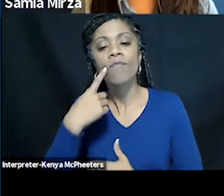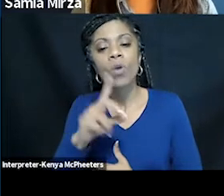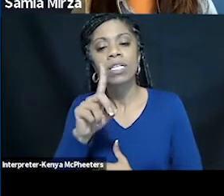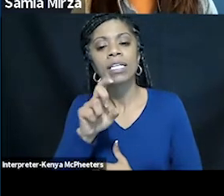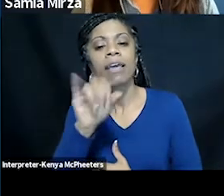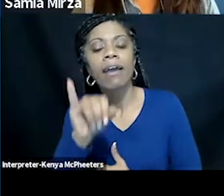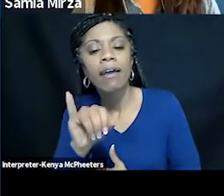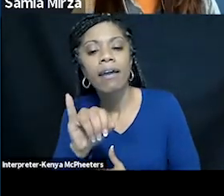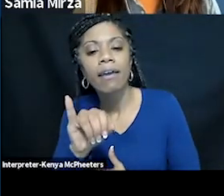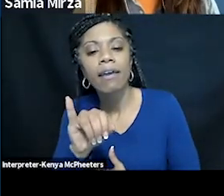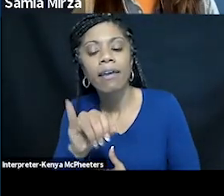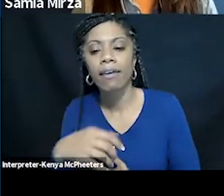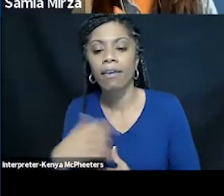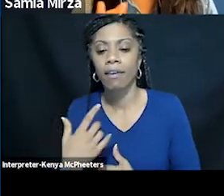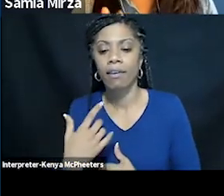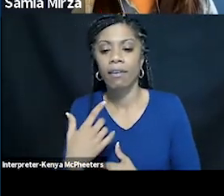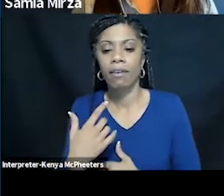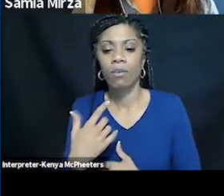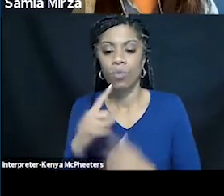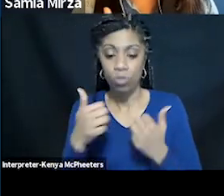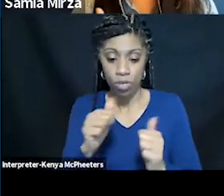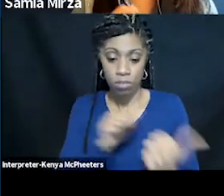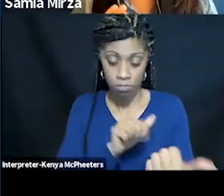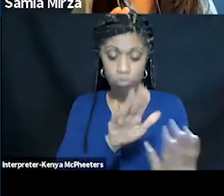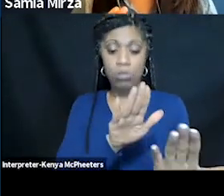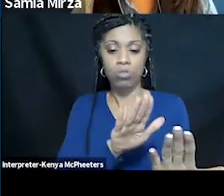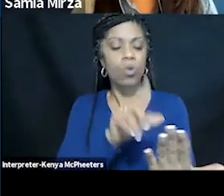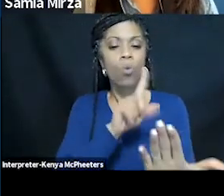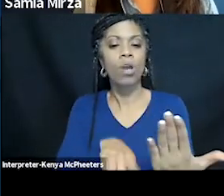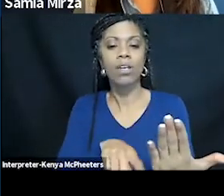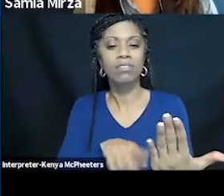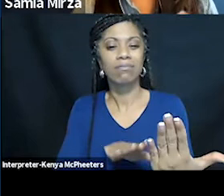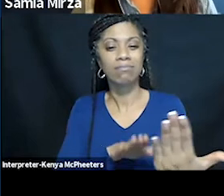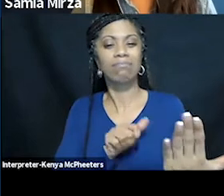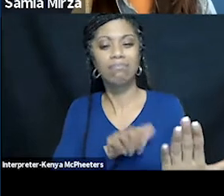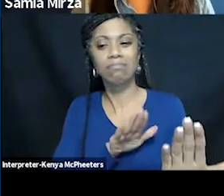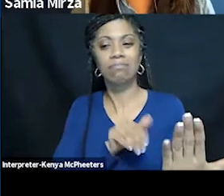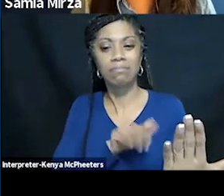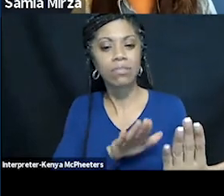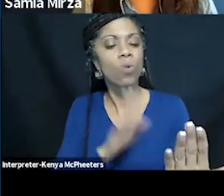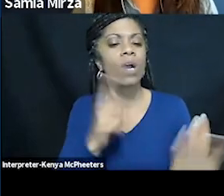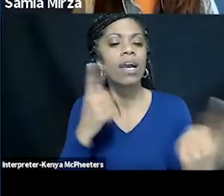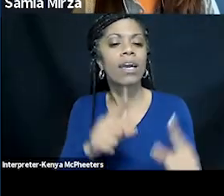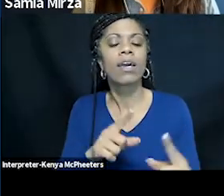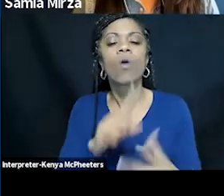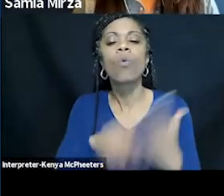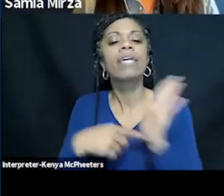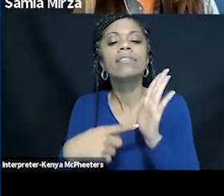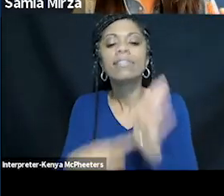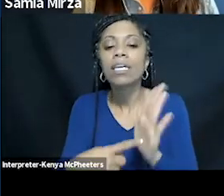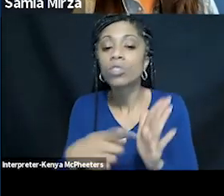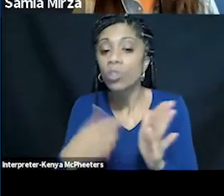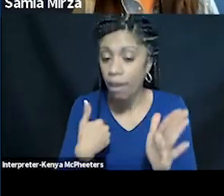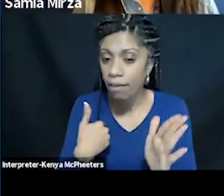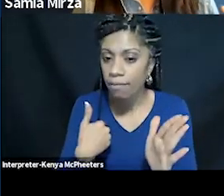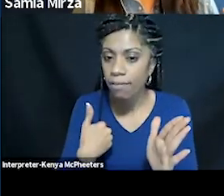racial DEI? What are the roadblocks? What has worked? What are different examples that you all use? And then